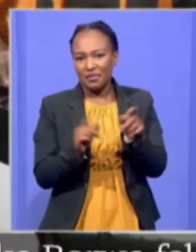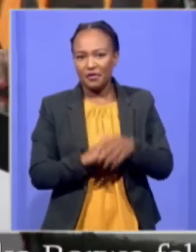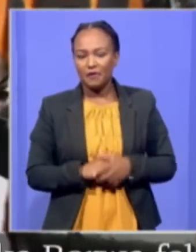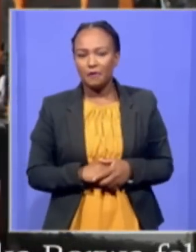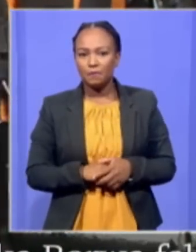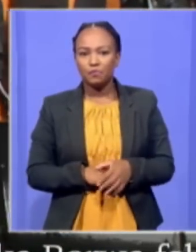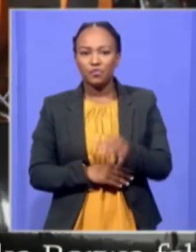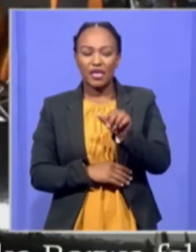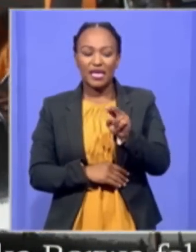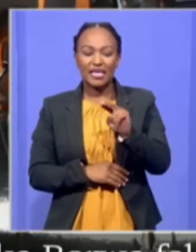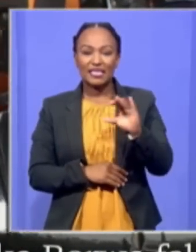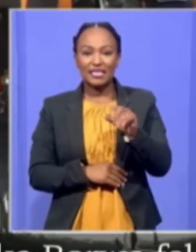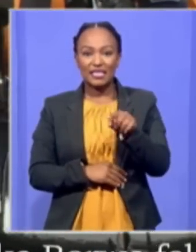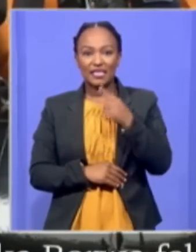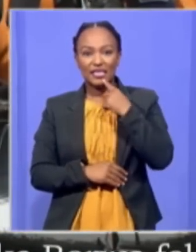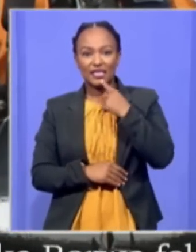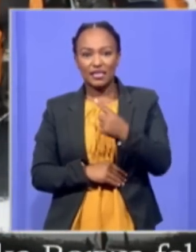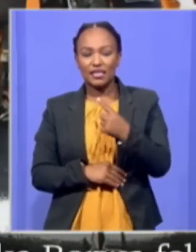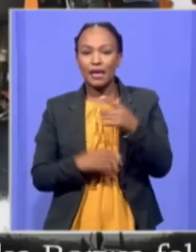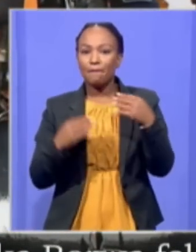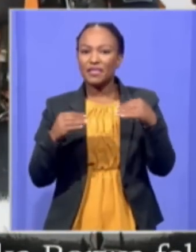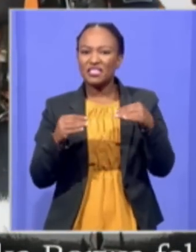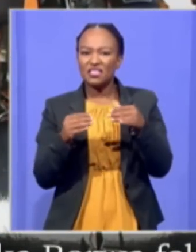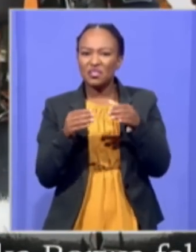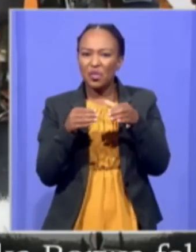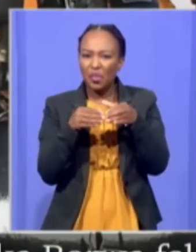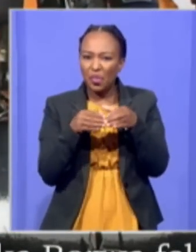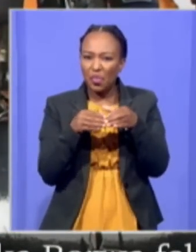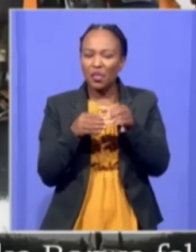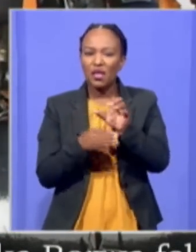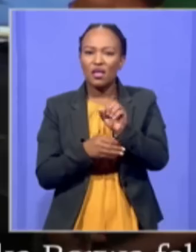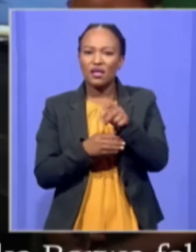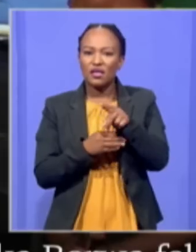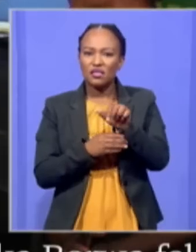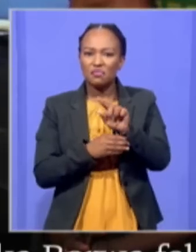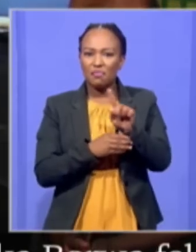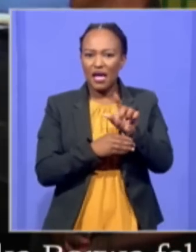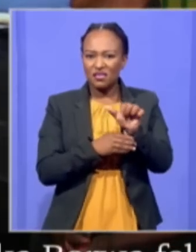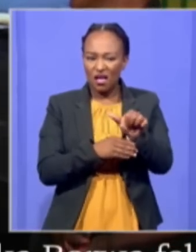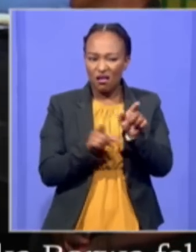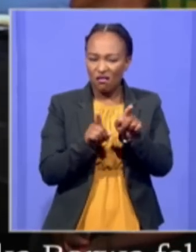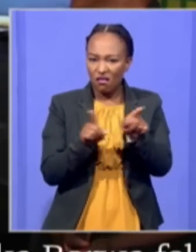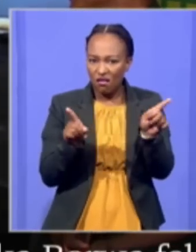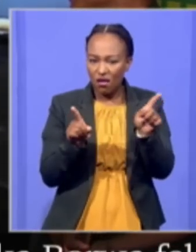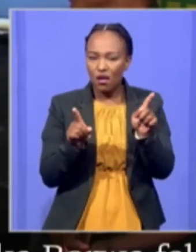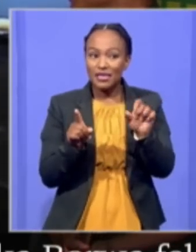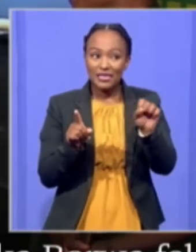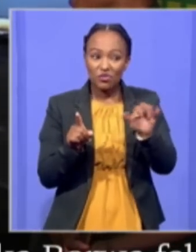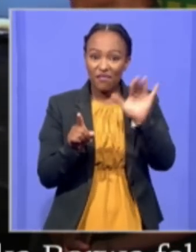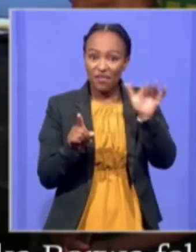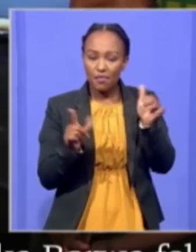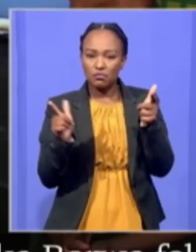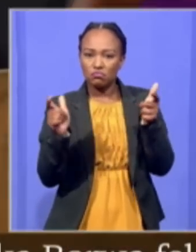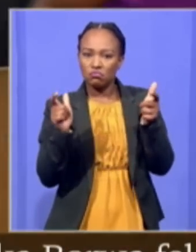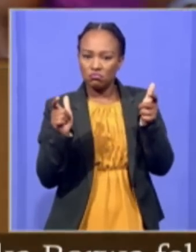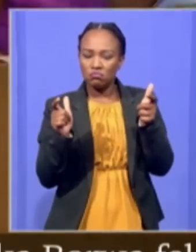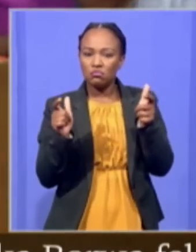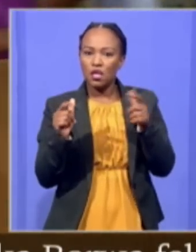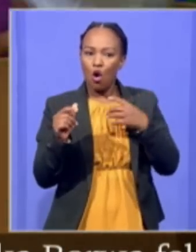ANC e emekala gore dikgwebo tše nnyane go akaretšwa dispaza di swanetše go laolwa le go šomišwa ke badudi ba Afrika Borwa fela.